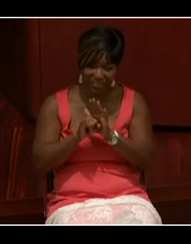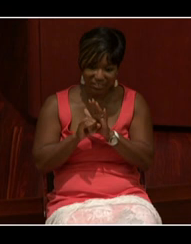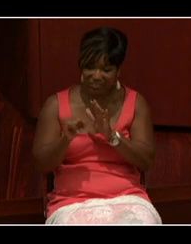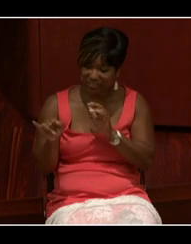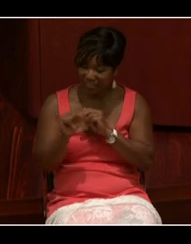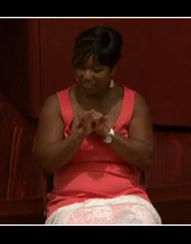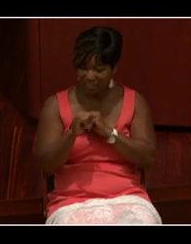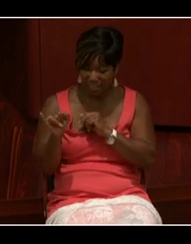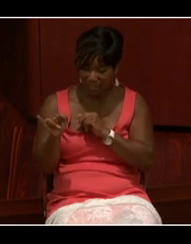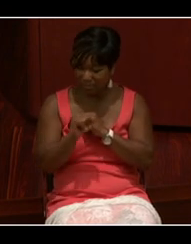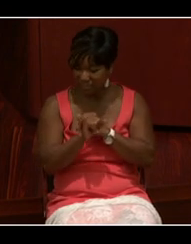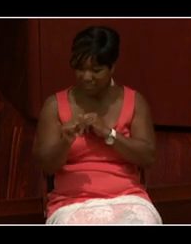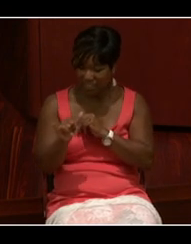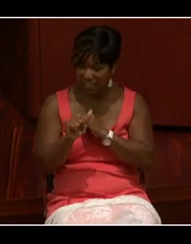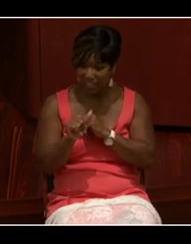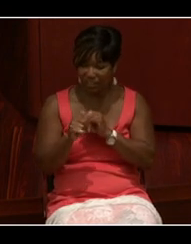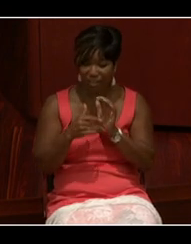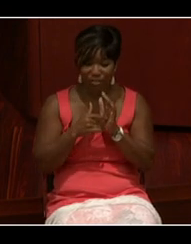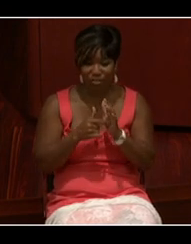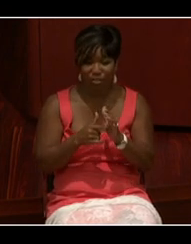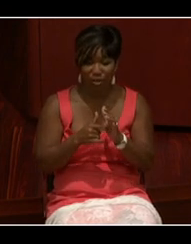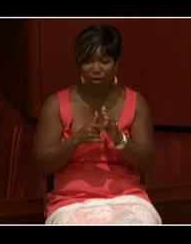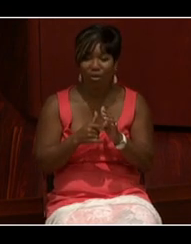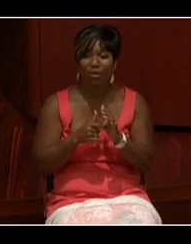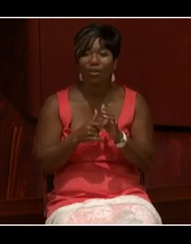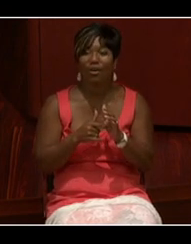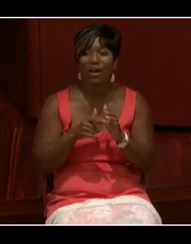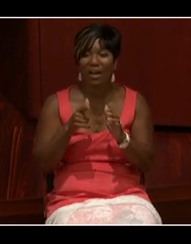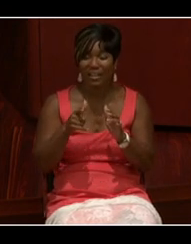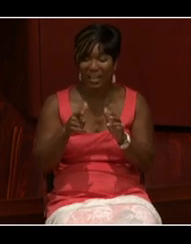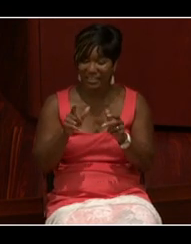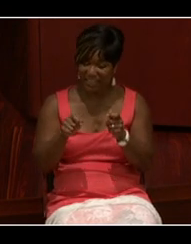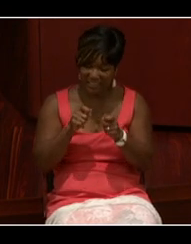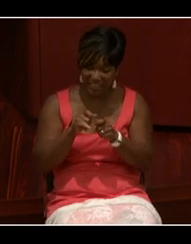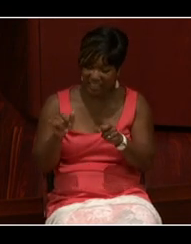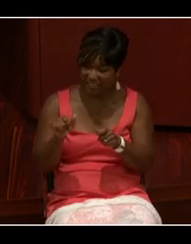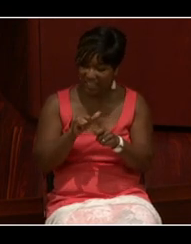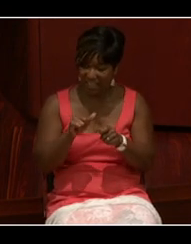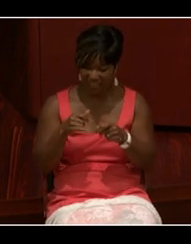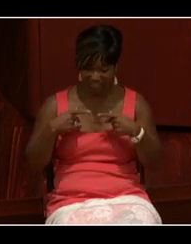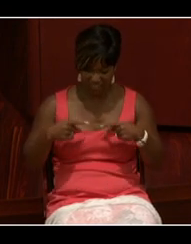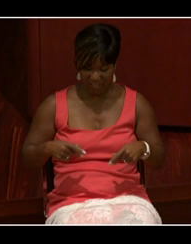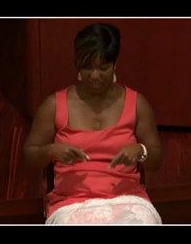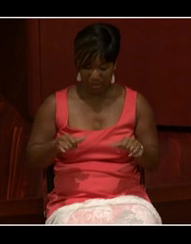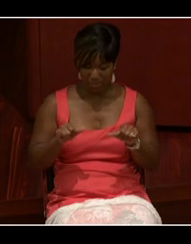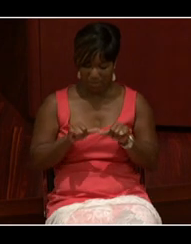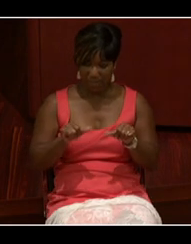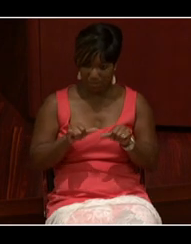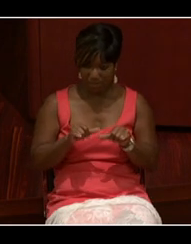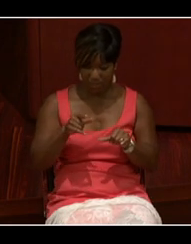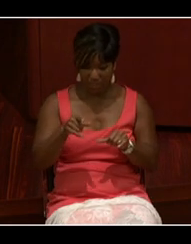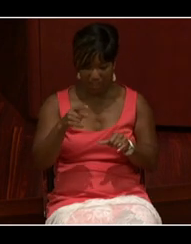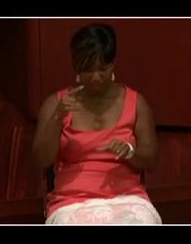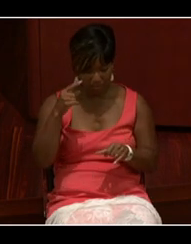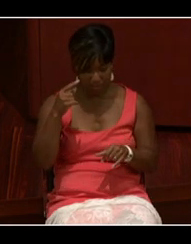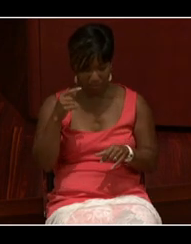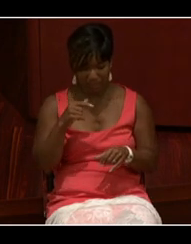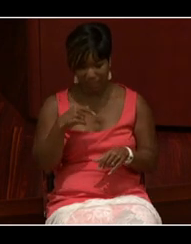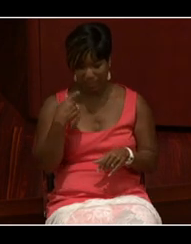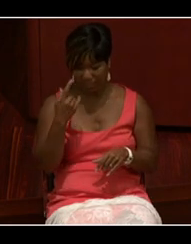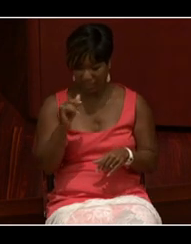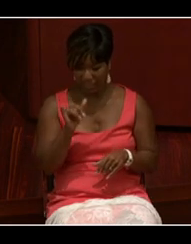of the Bertillon system when they had the exact same physical measurements and were determined to be the same person. Of course, they